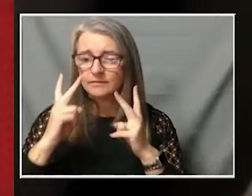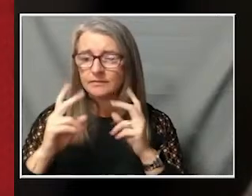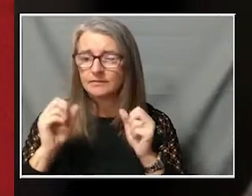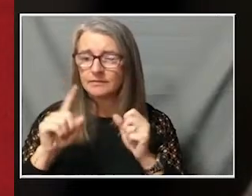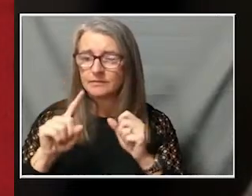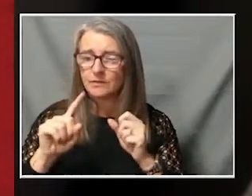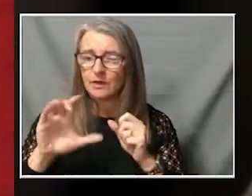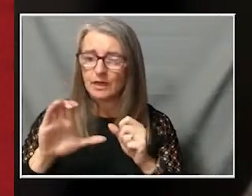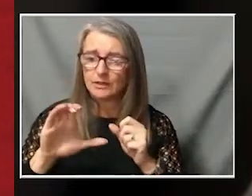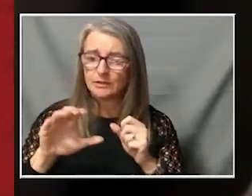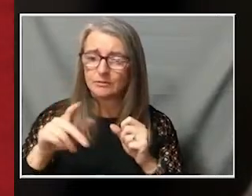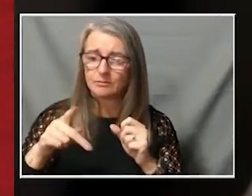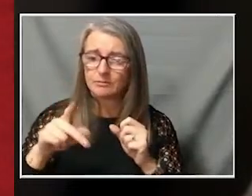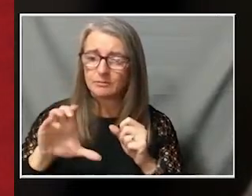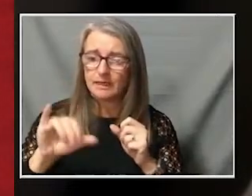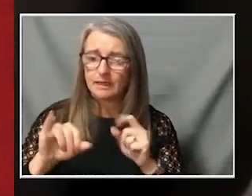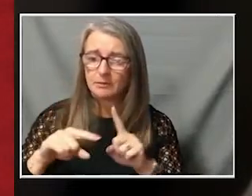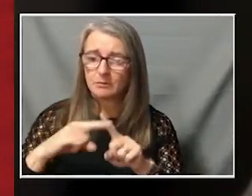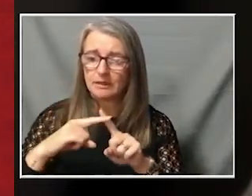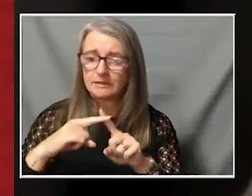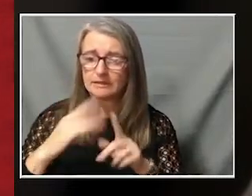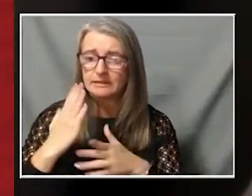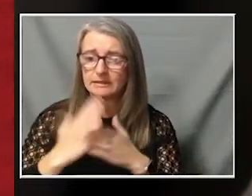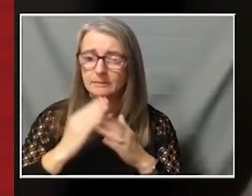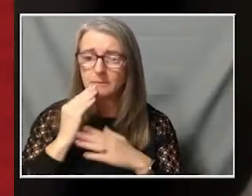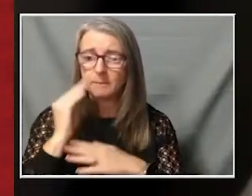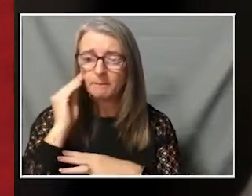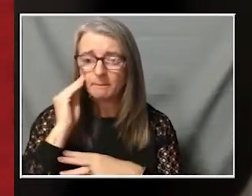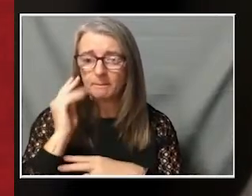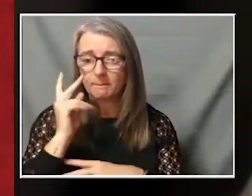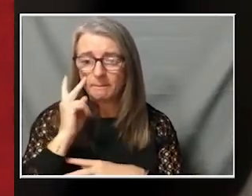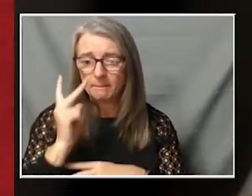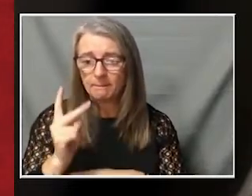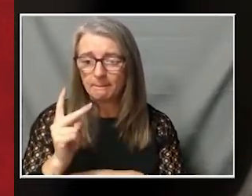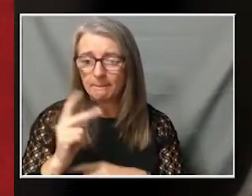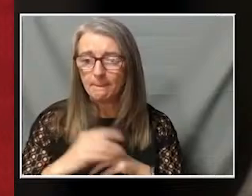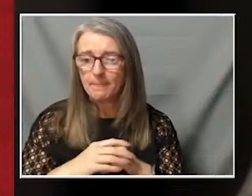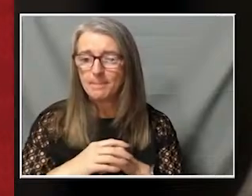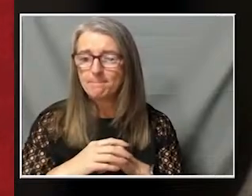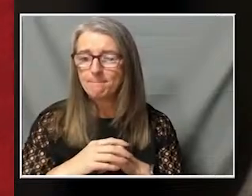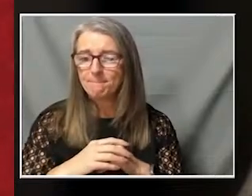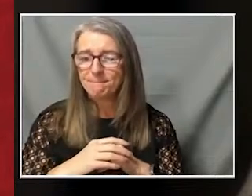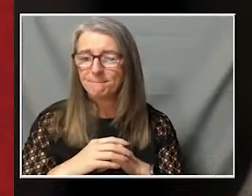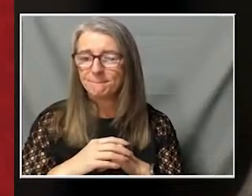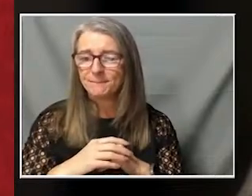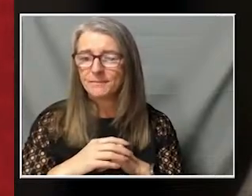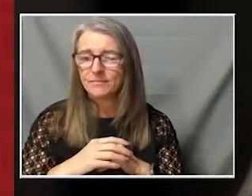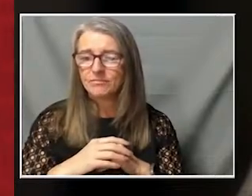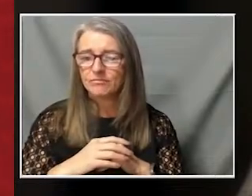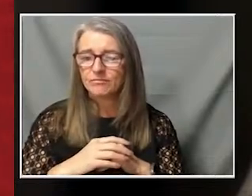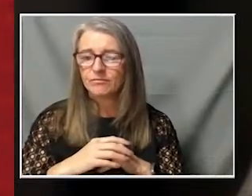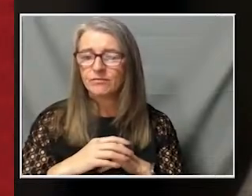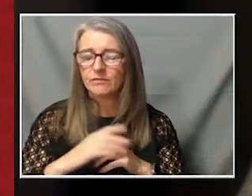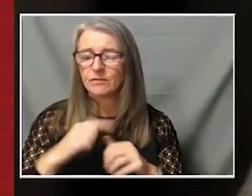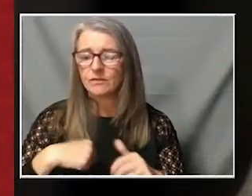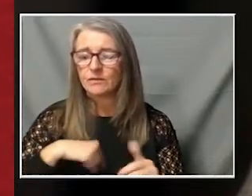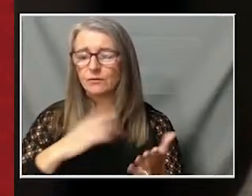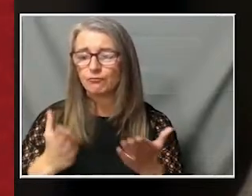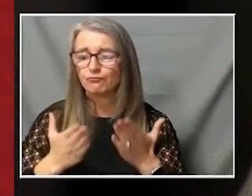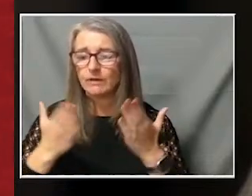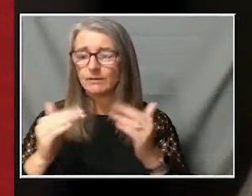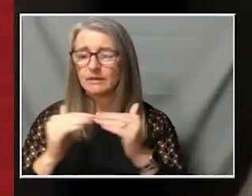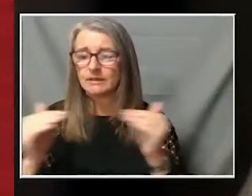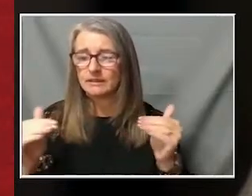100 picocuries plus maybe in some homes. So this recommended level of